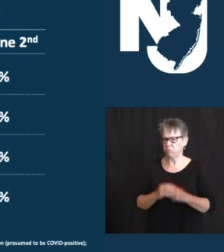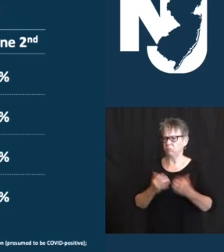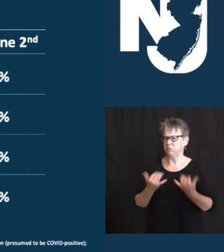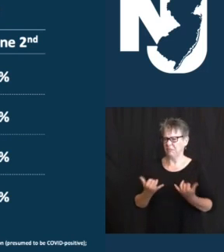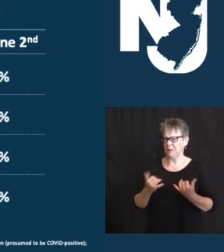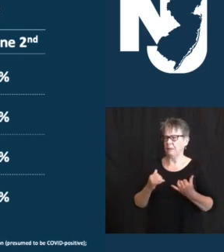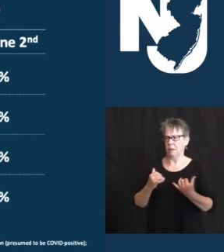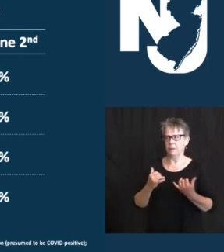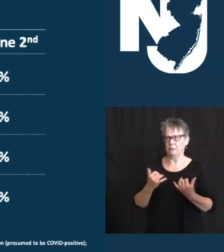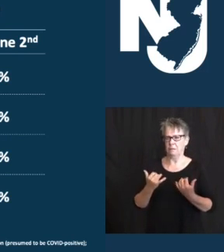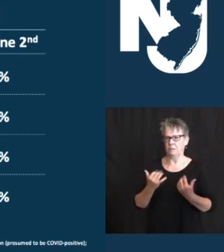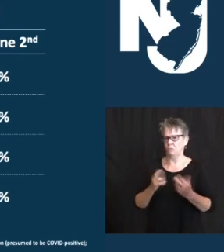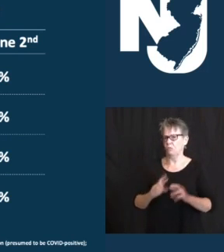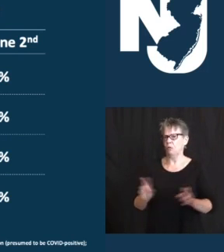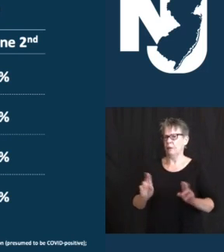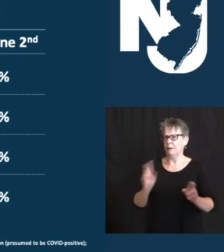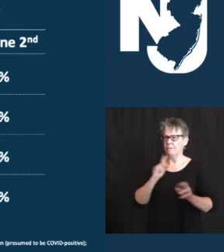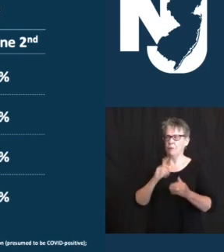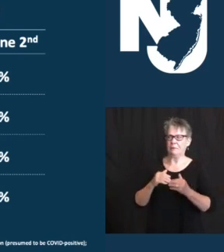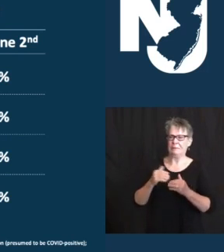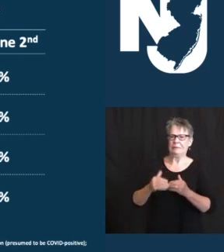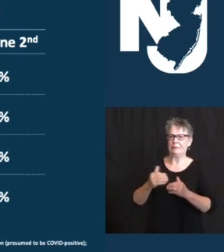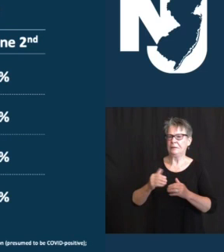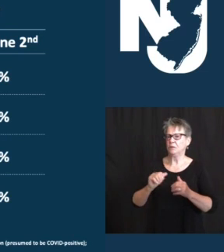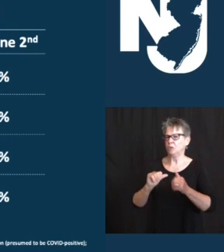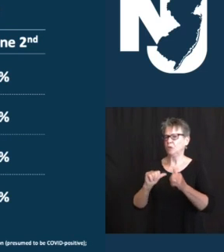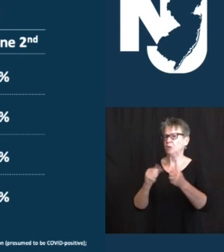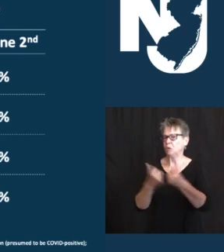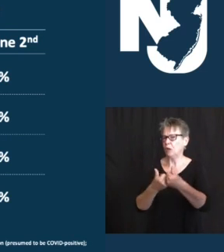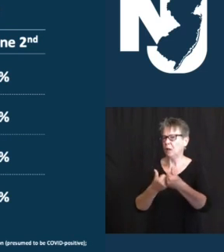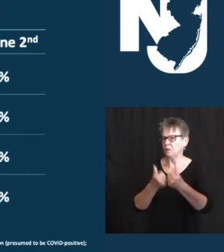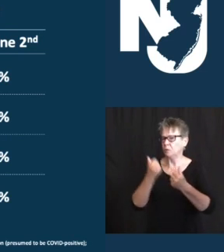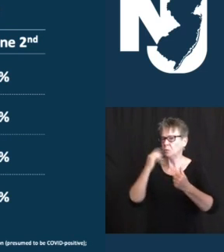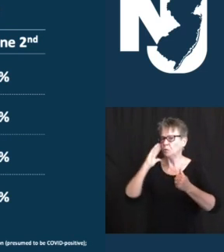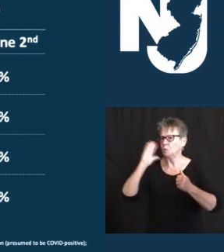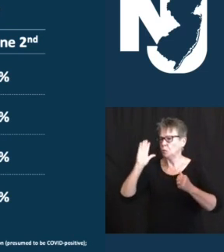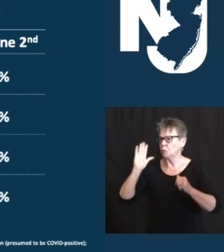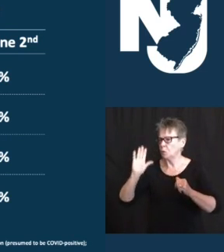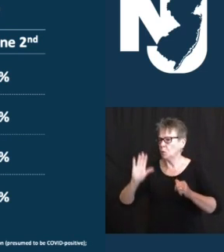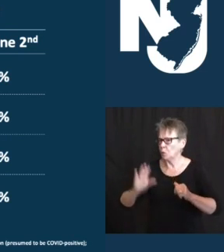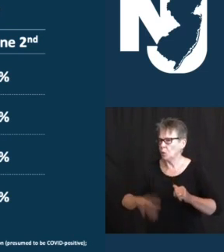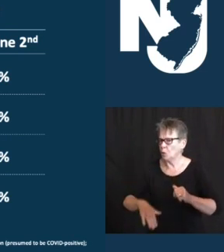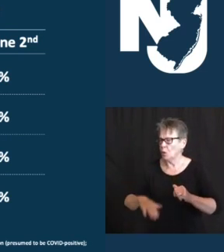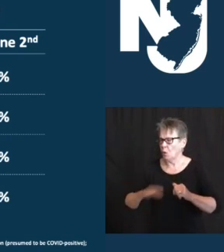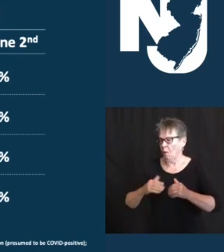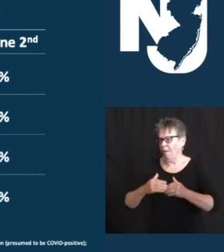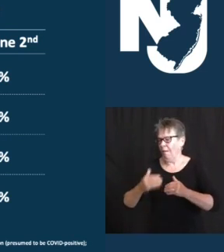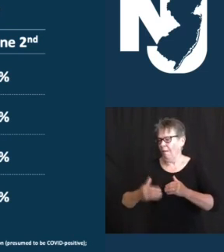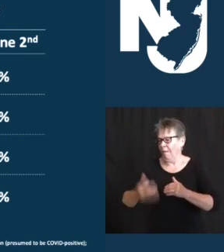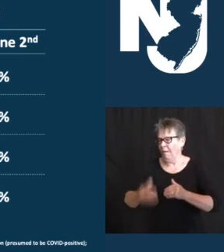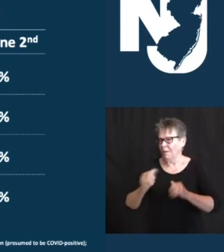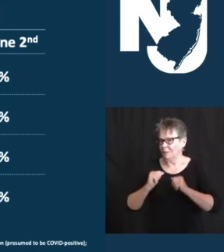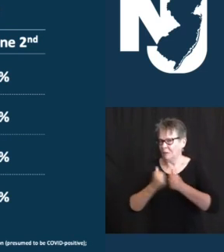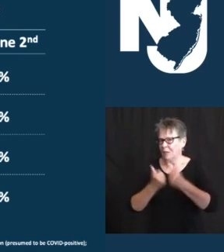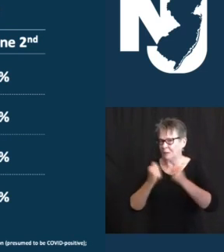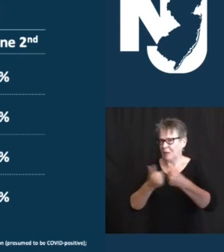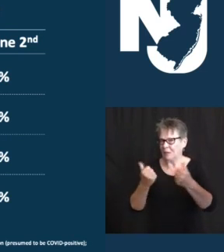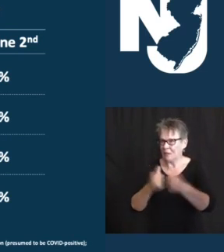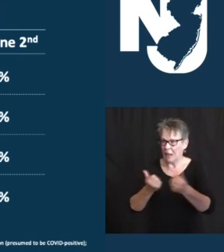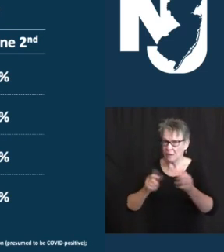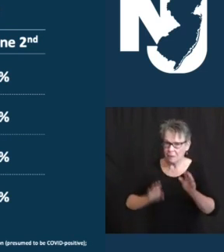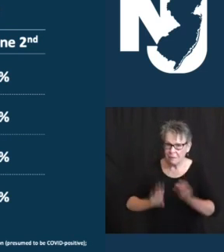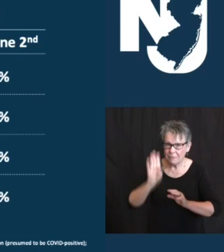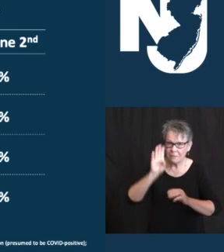challenges ahead. COVID-19 isn't going anywhere yet, but we are in a much better and stronger position today to beat back